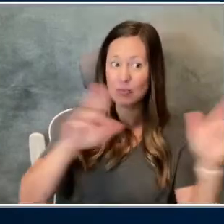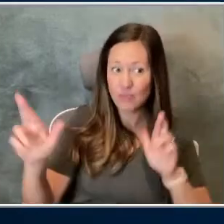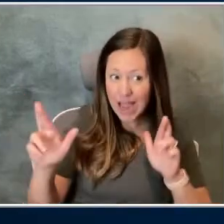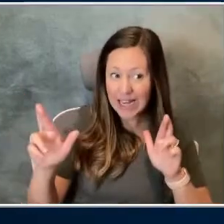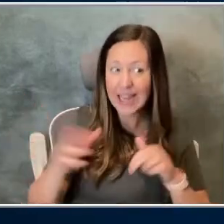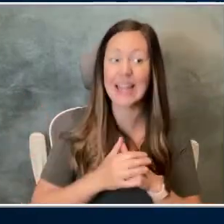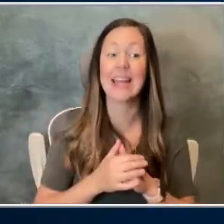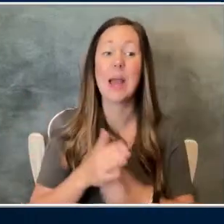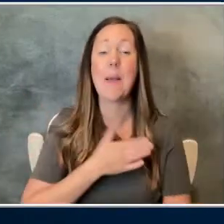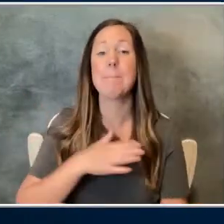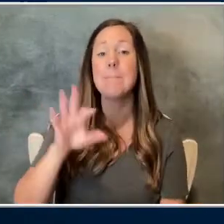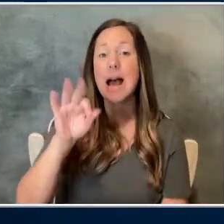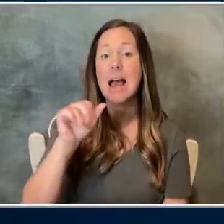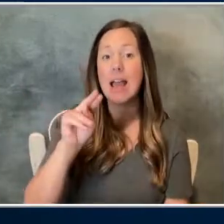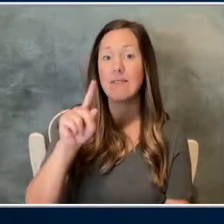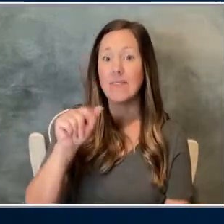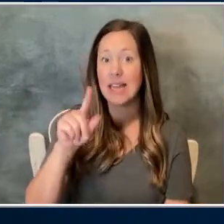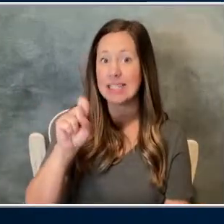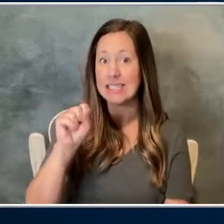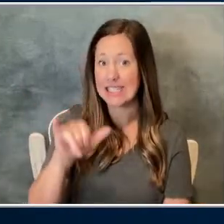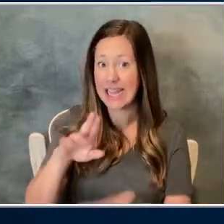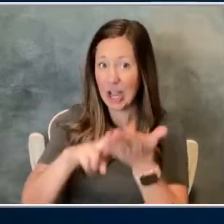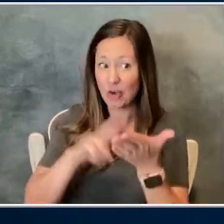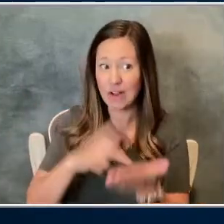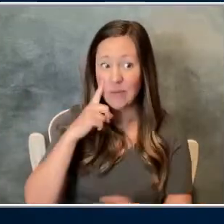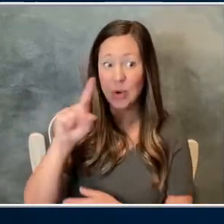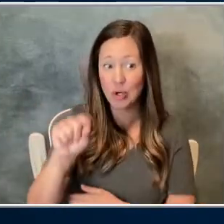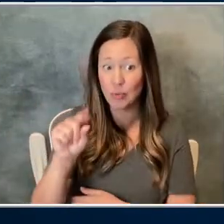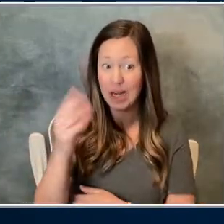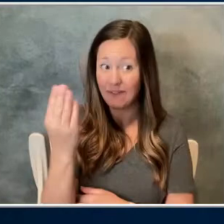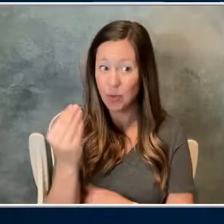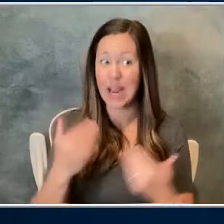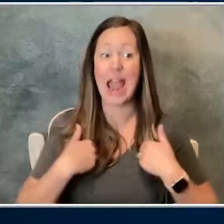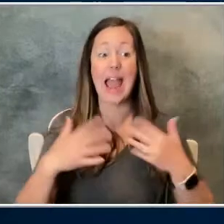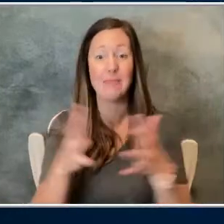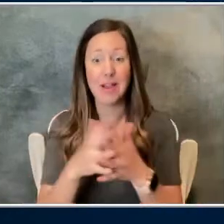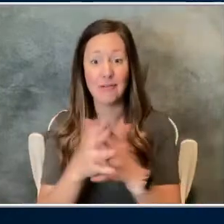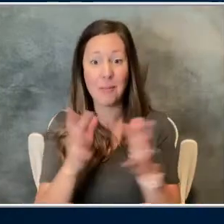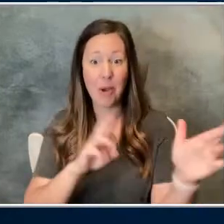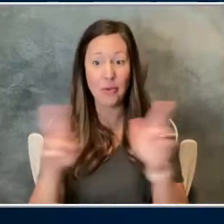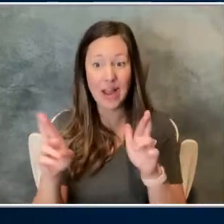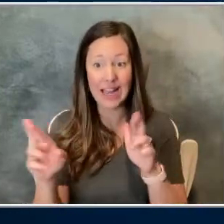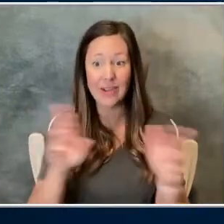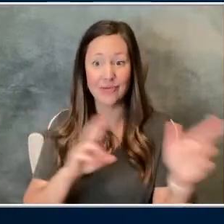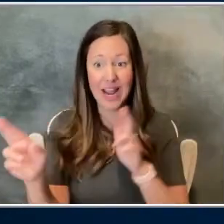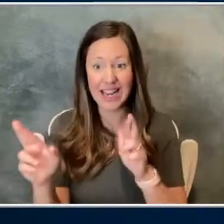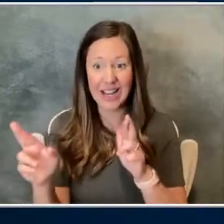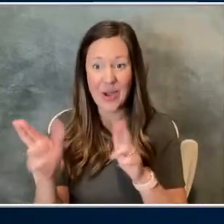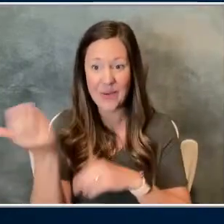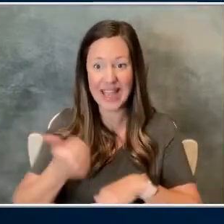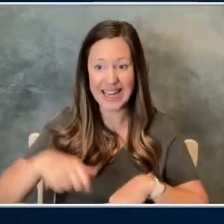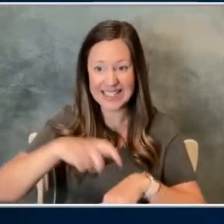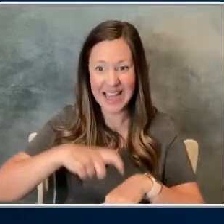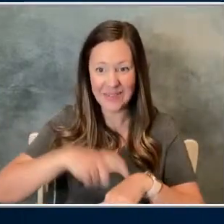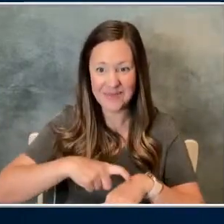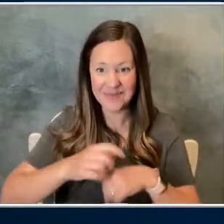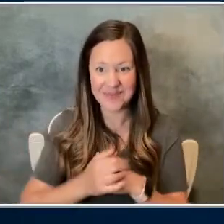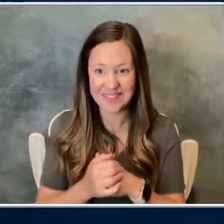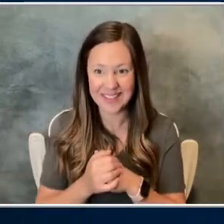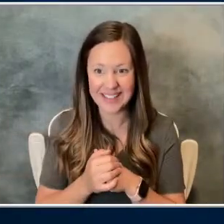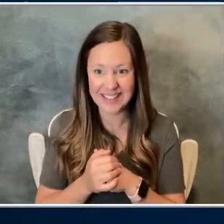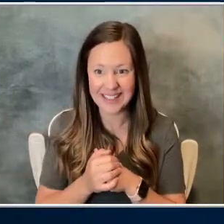from 2014, leading receiver, fantasy camp. I got my football right here, ready to go. Anytime.